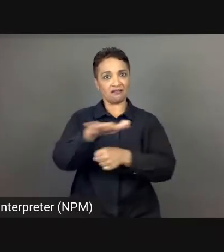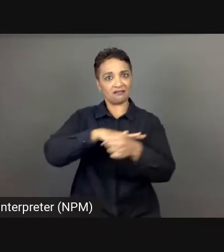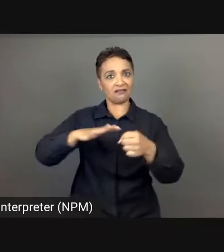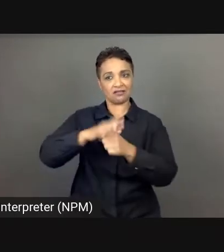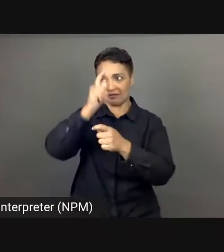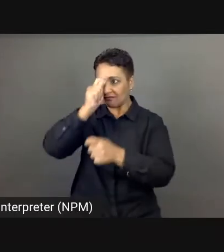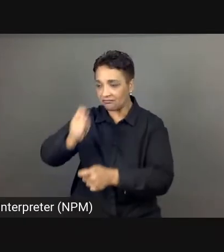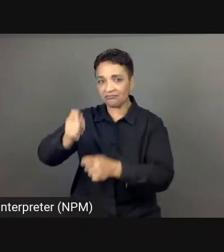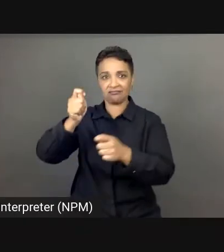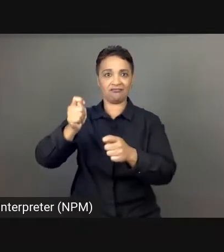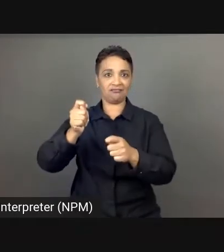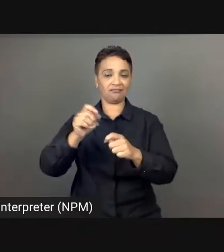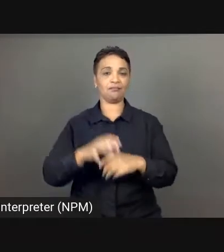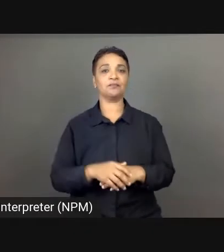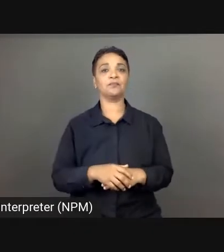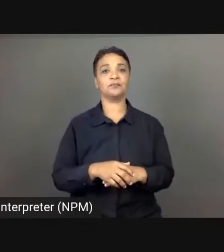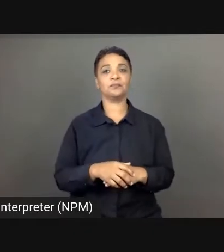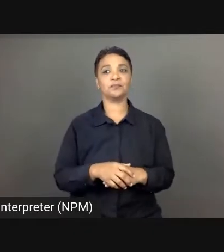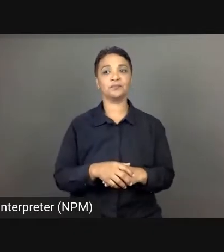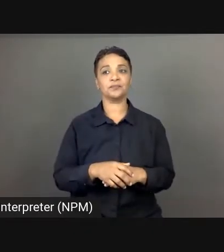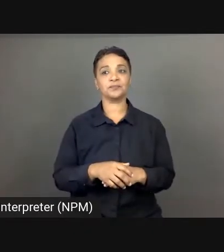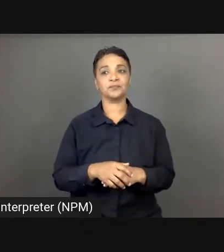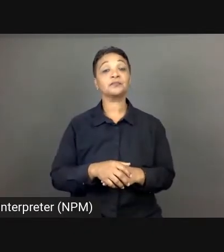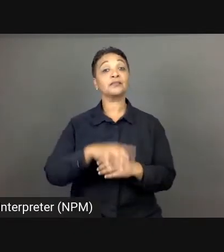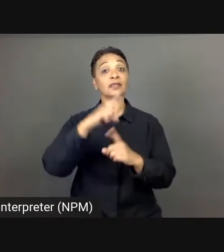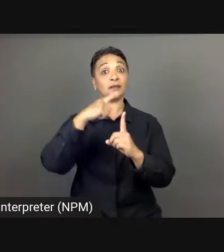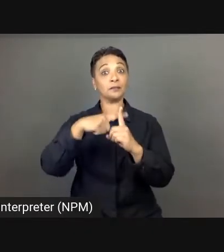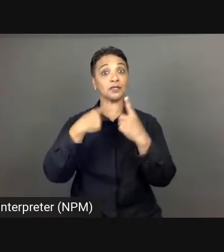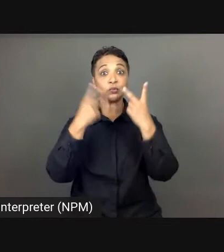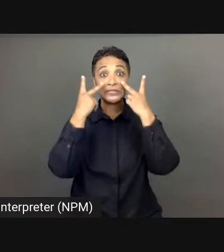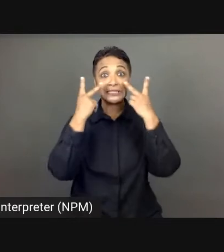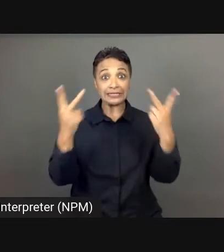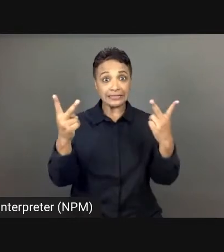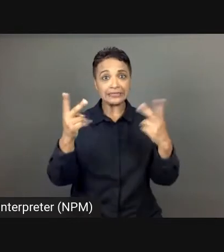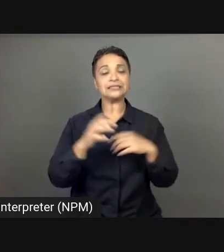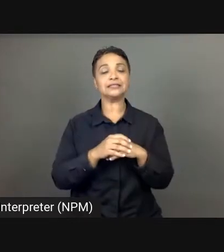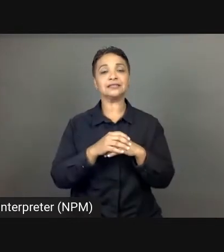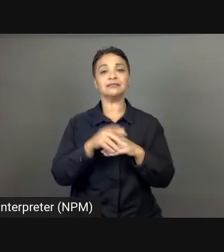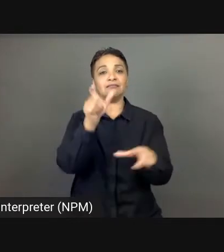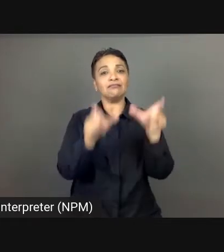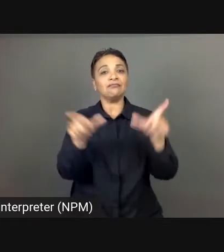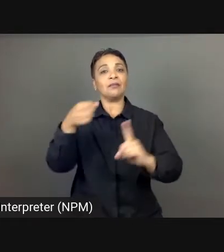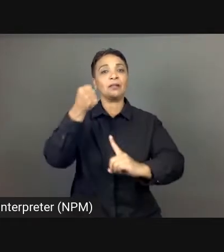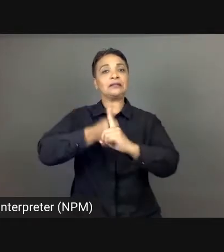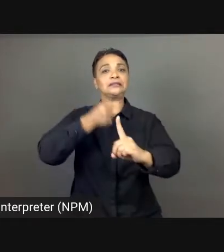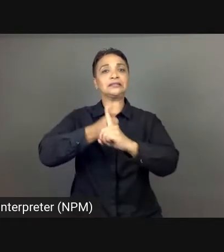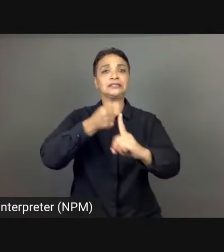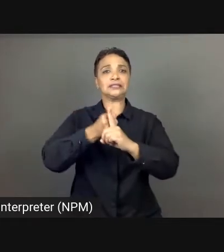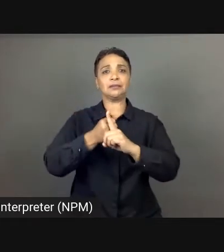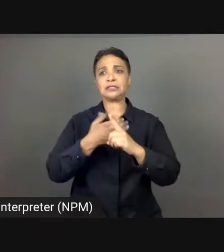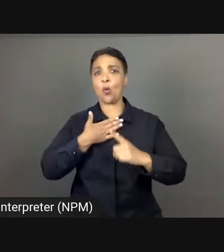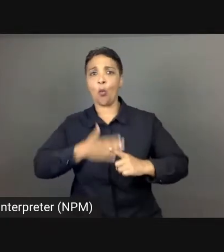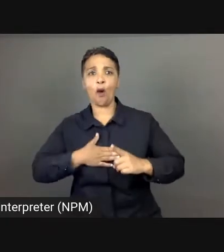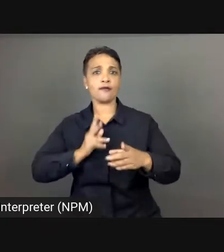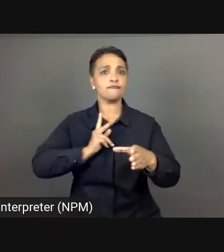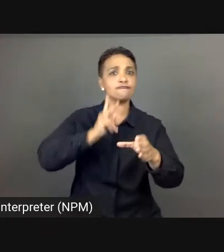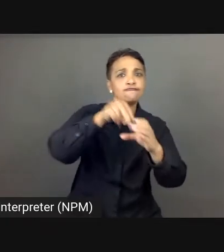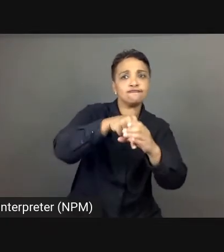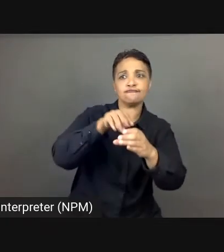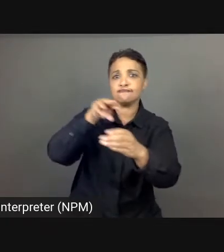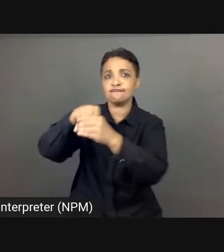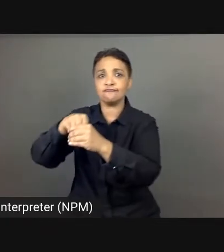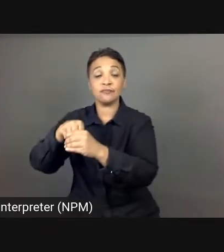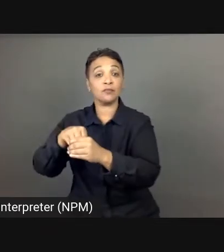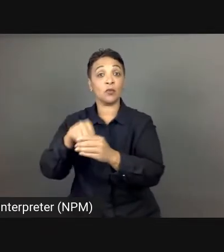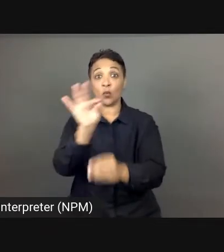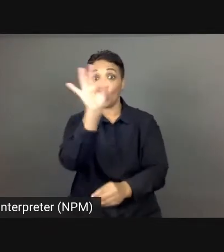then we see persons with disability agitating for participation, because first they've been denied